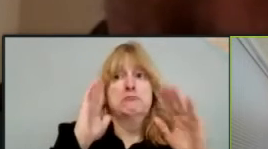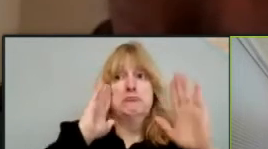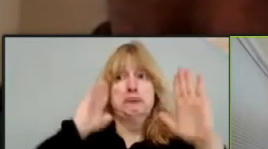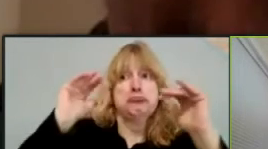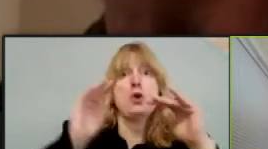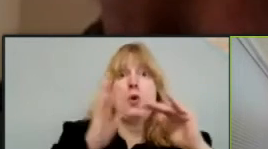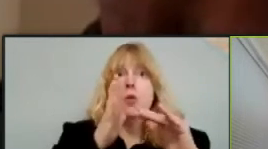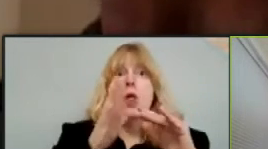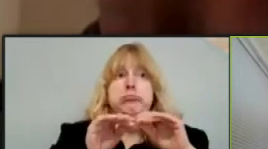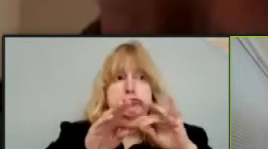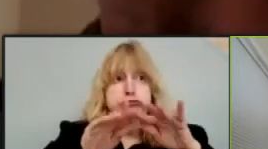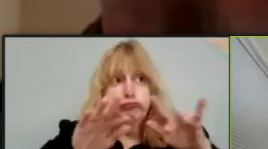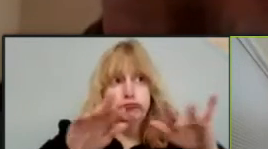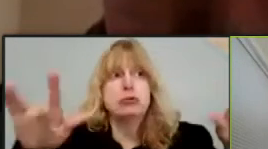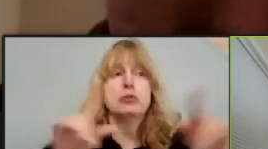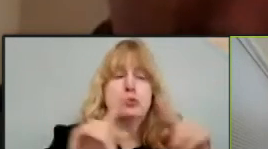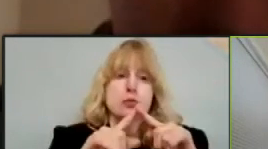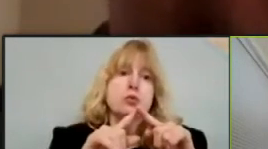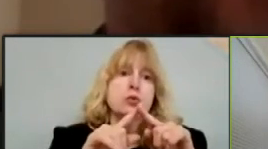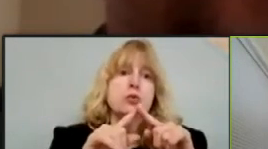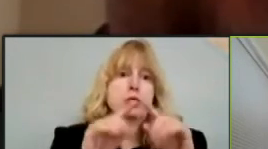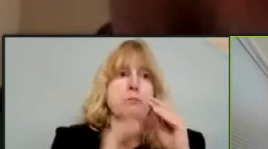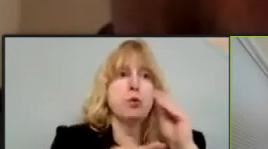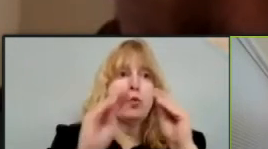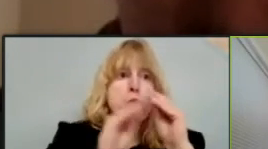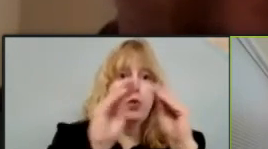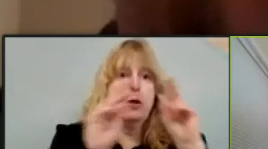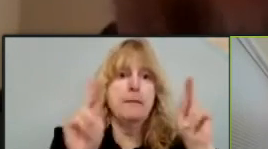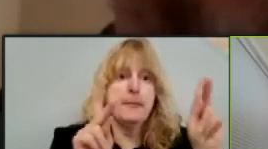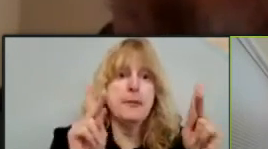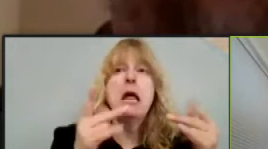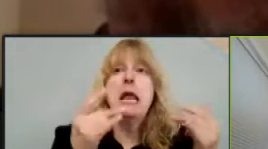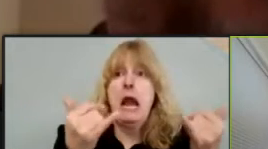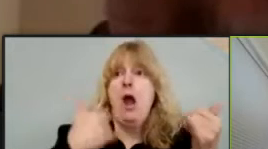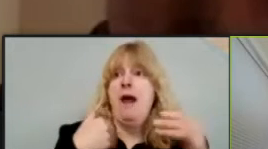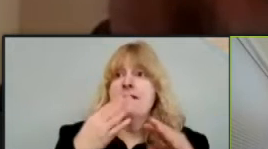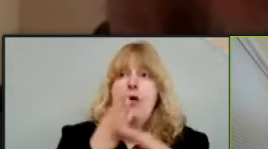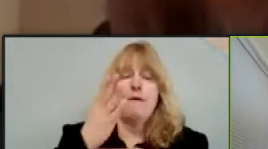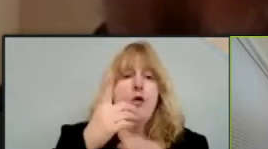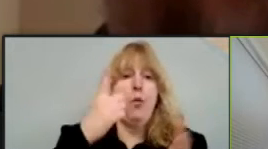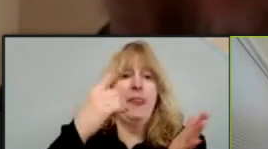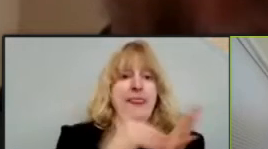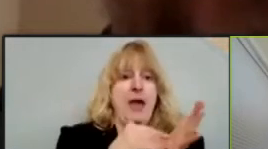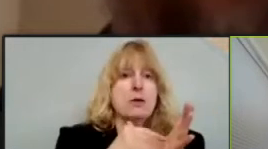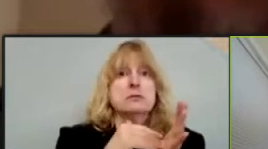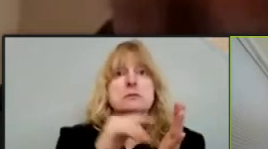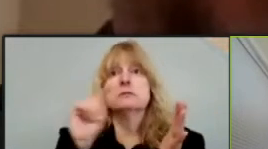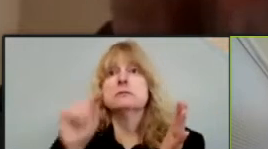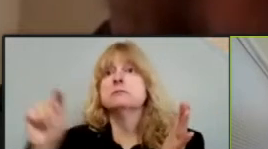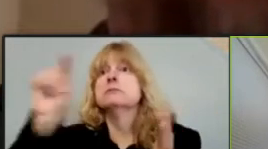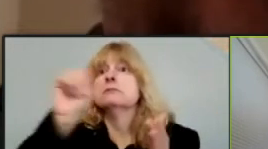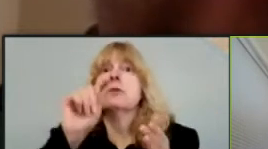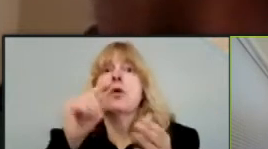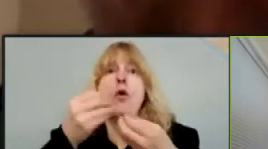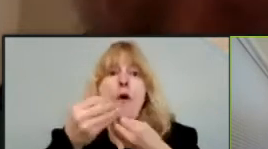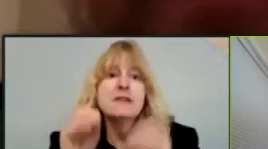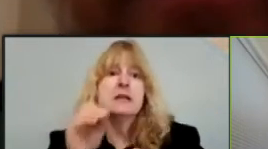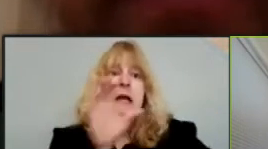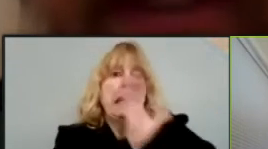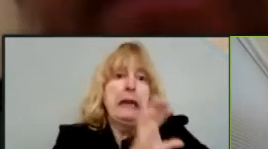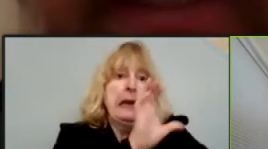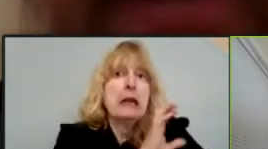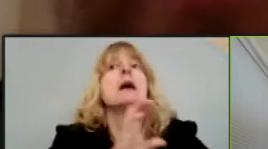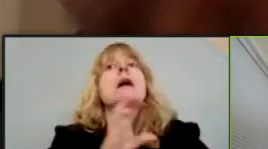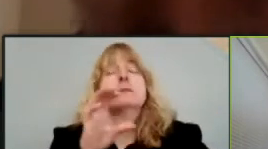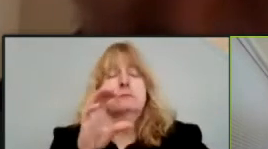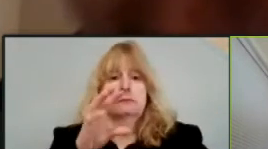of today, we have over 1,000 practices, clinics that are enrolled in this COVID program, so we can get vaccine out and available